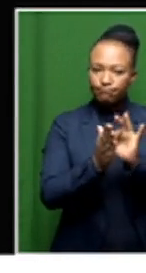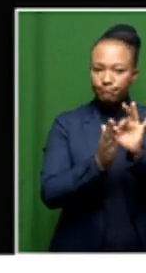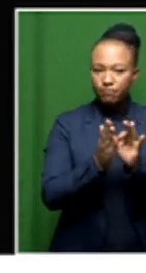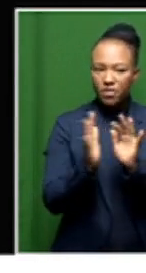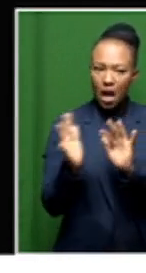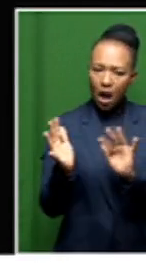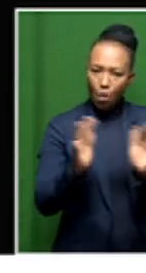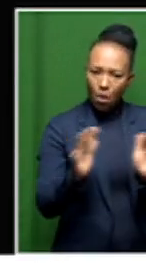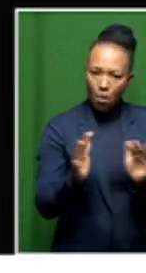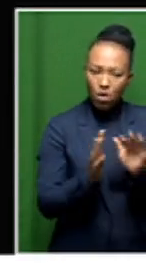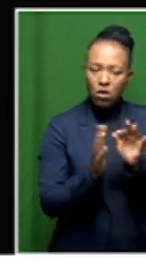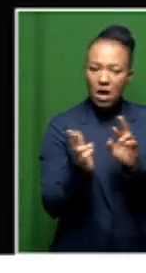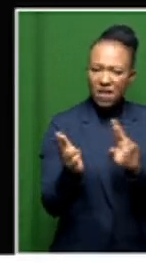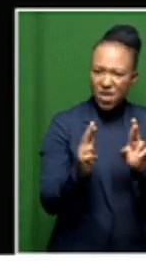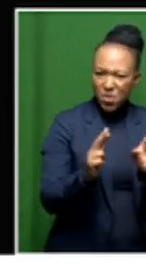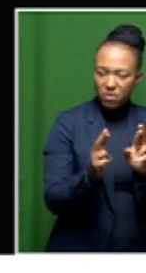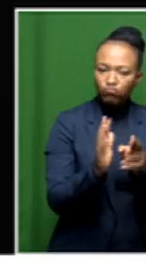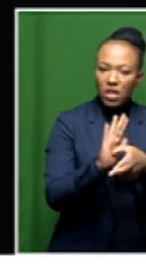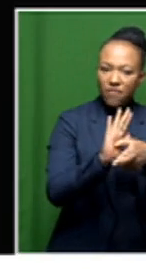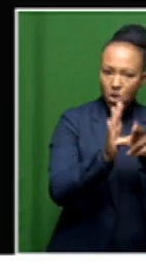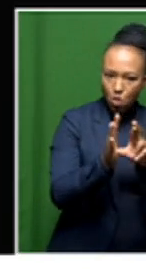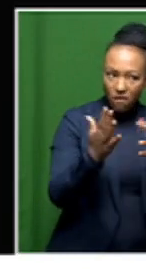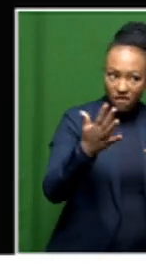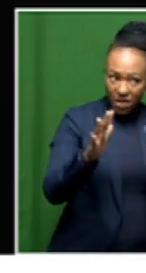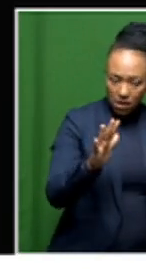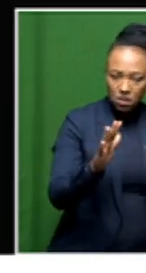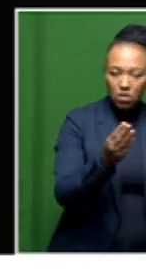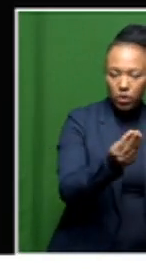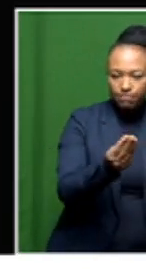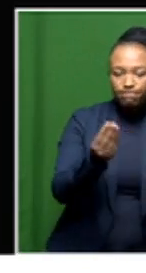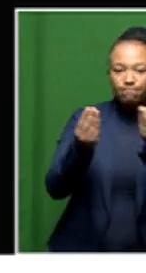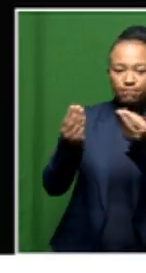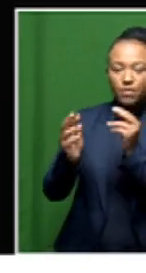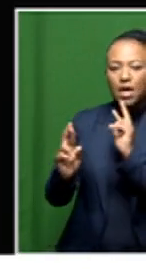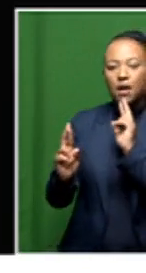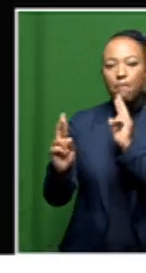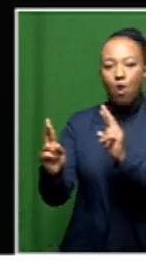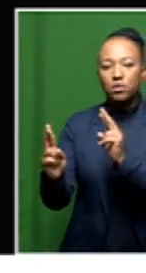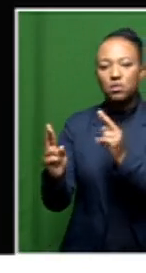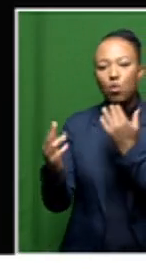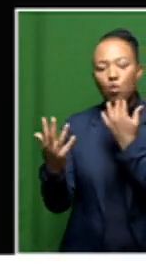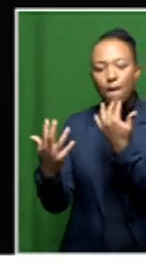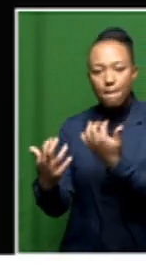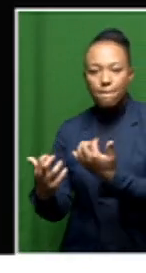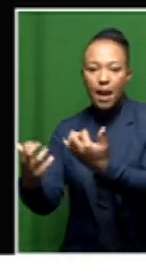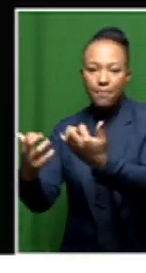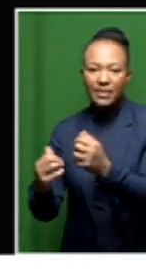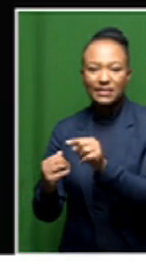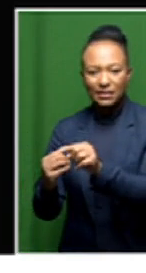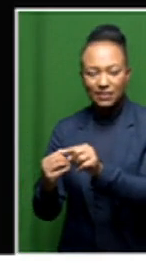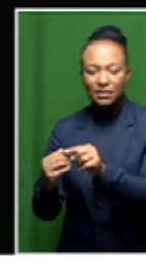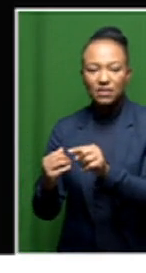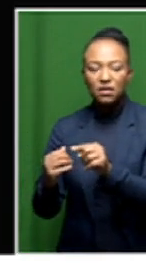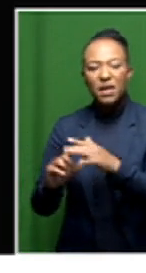will then be submitting a report to Parliament indicating areas that present a challenge, areas